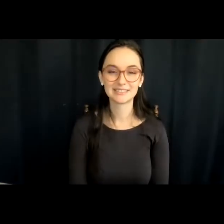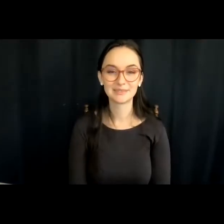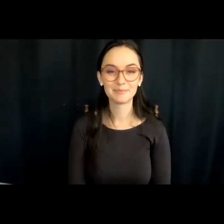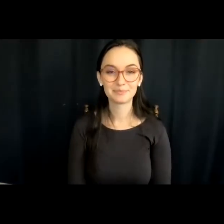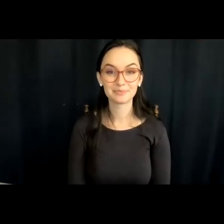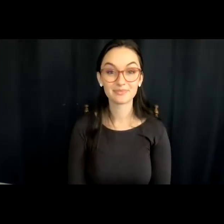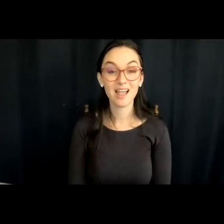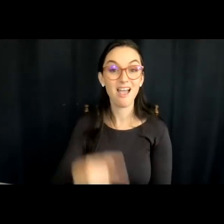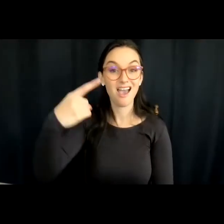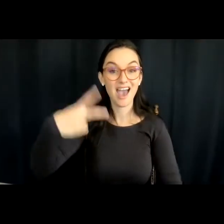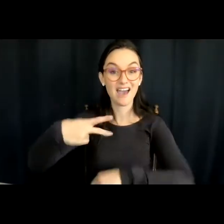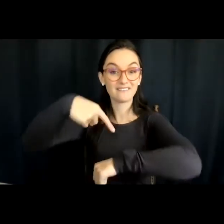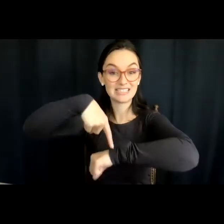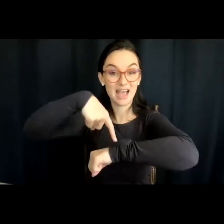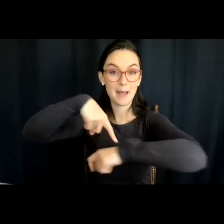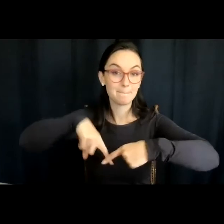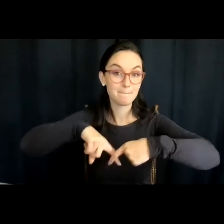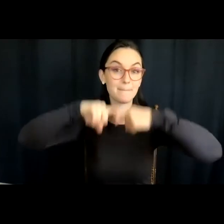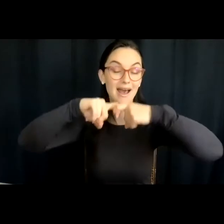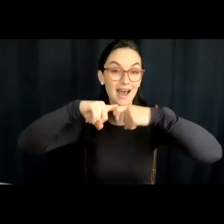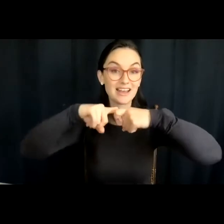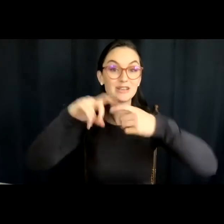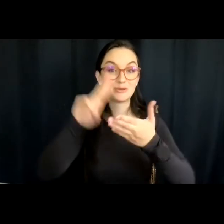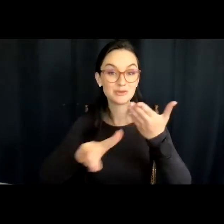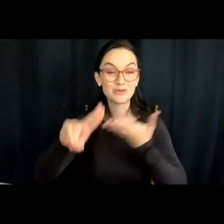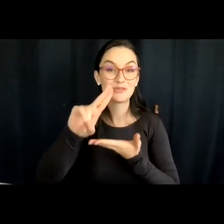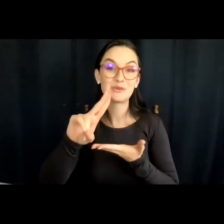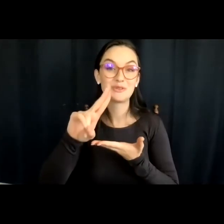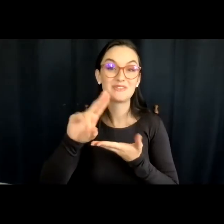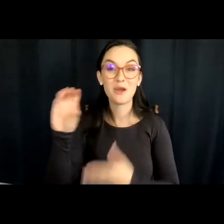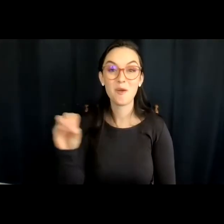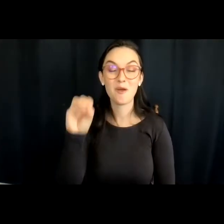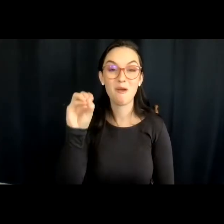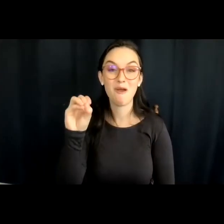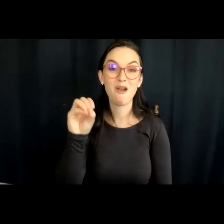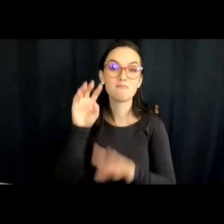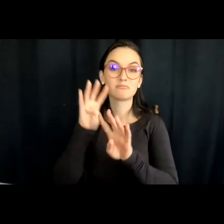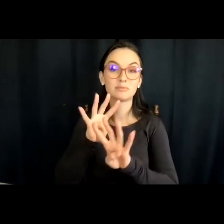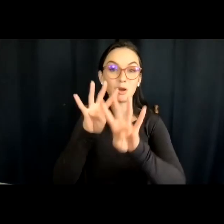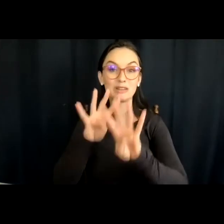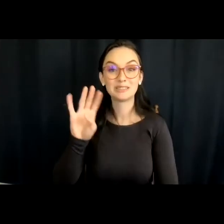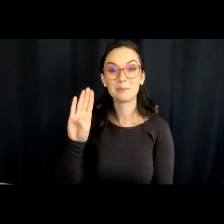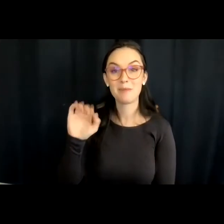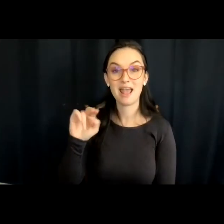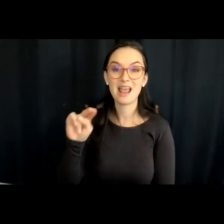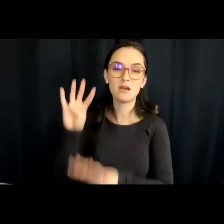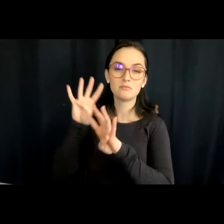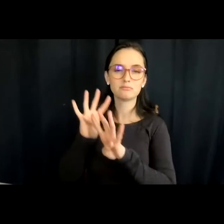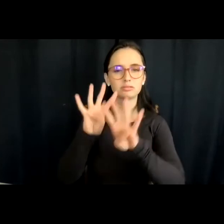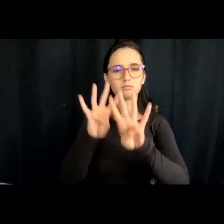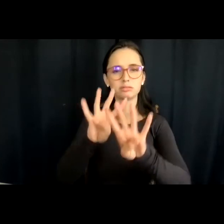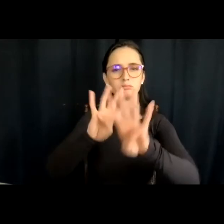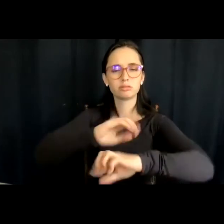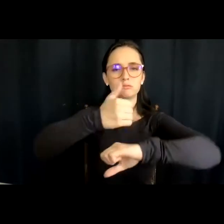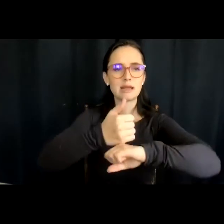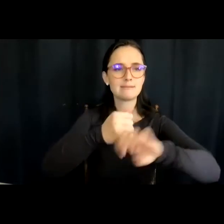At halftime, the University of Oregon marching band ran onto the field and marched into formation. The band played